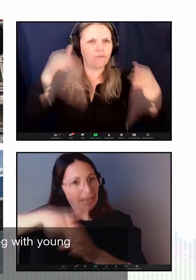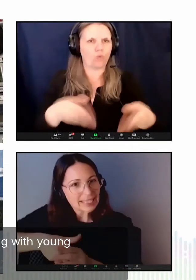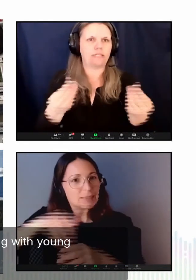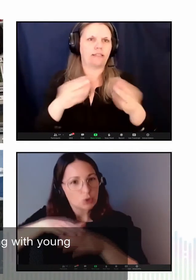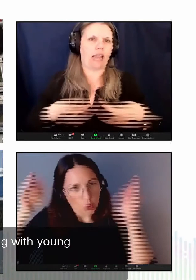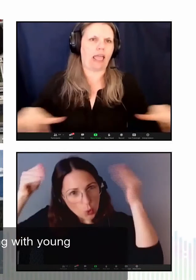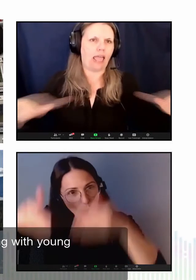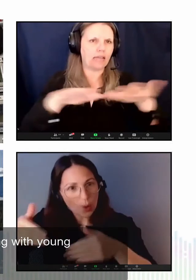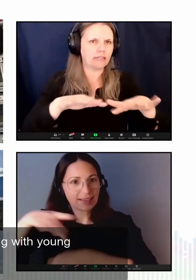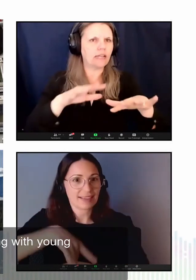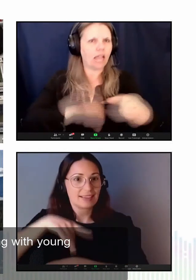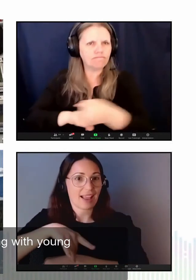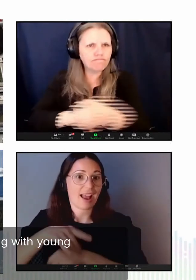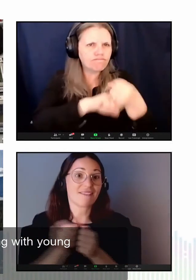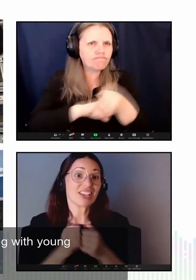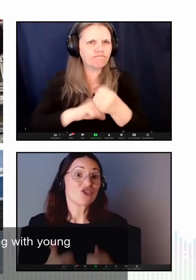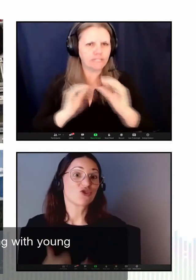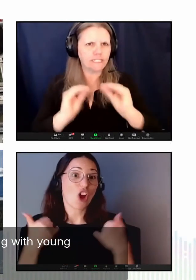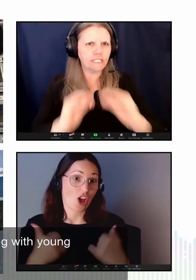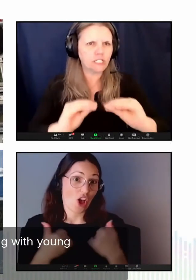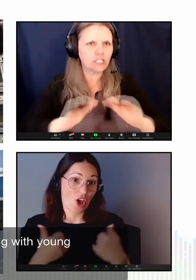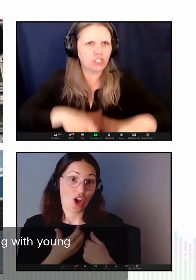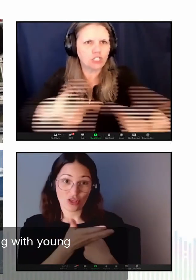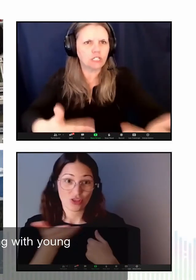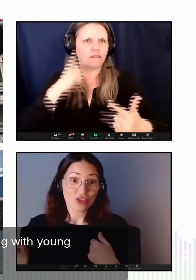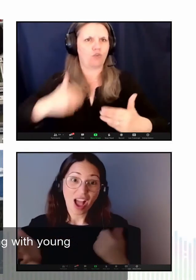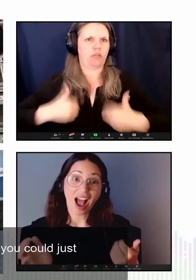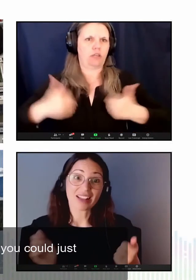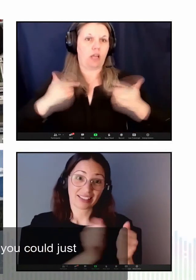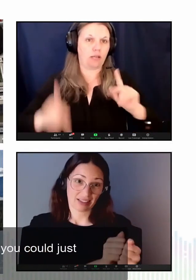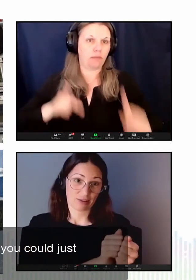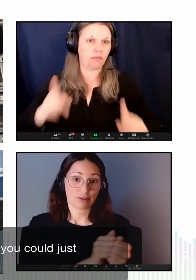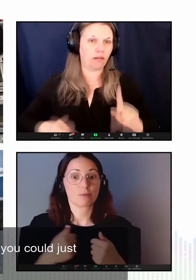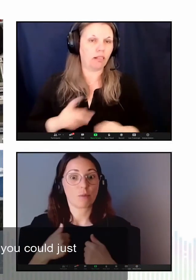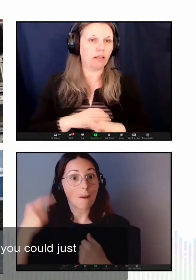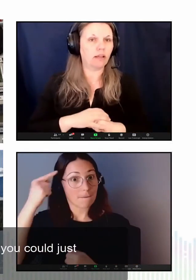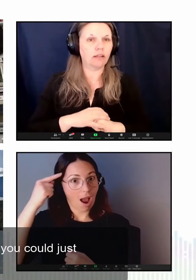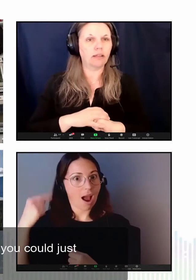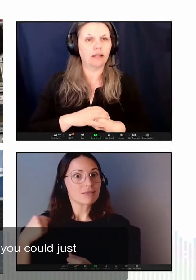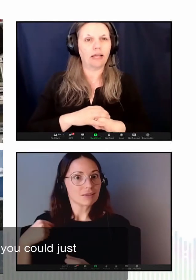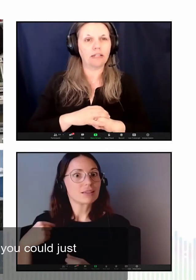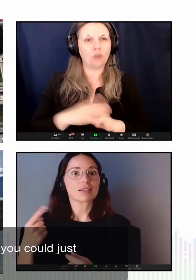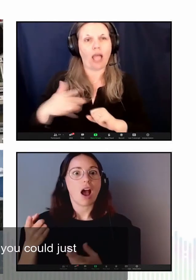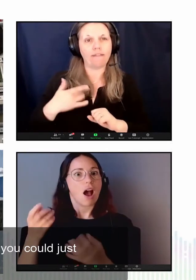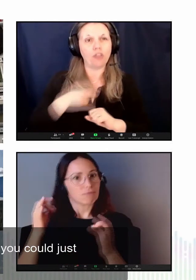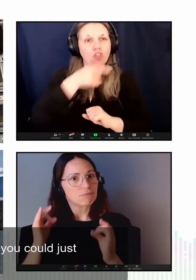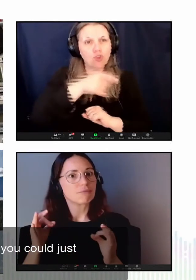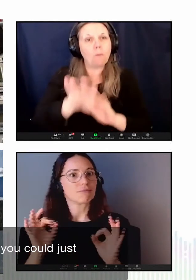working with young people. And I think I suspect that's a very conscious decision on your